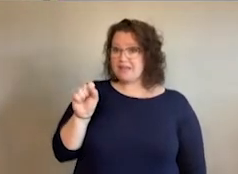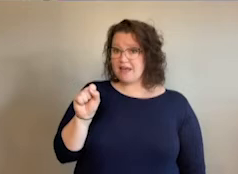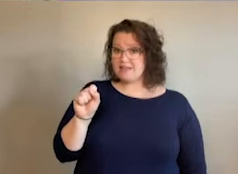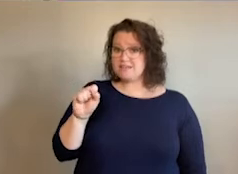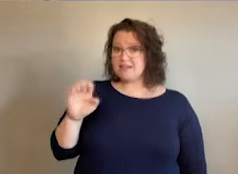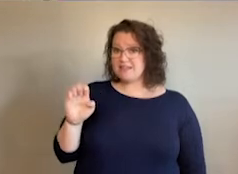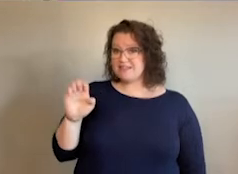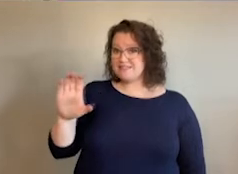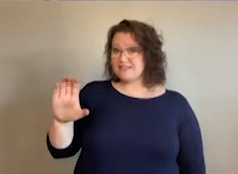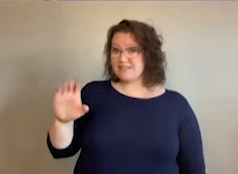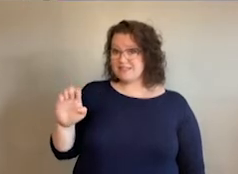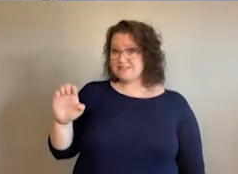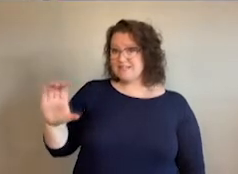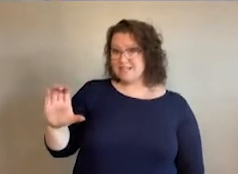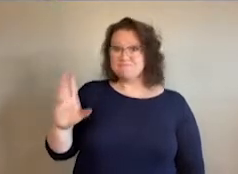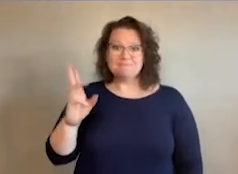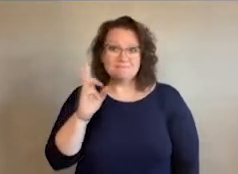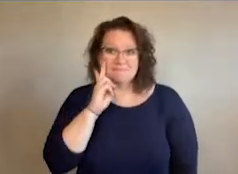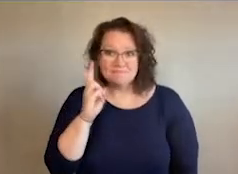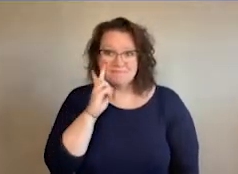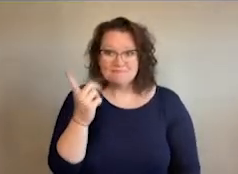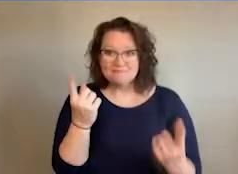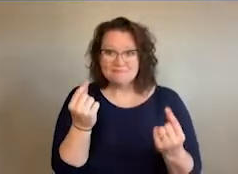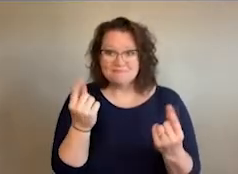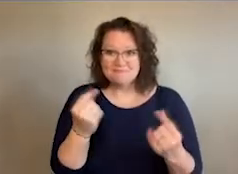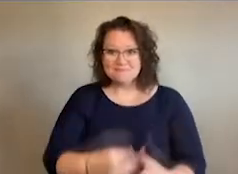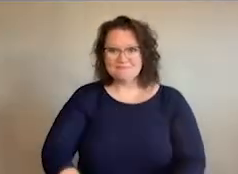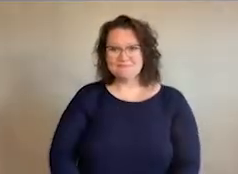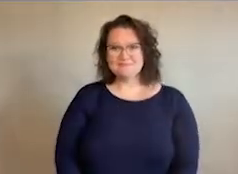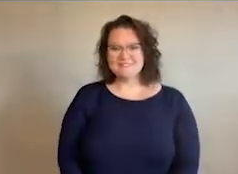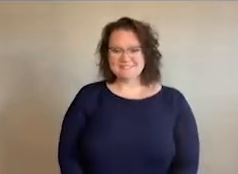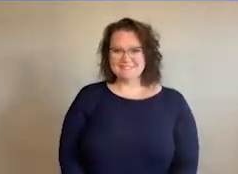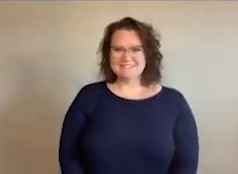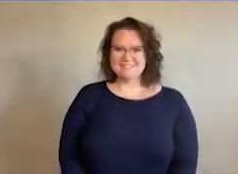@PCSECEC and let us see the magic.